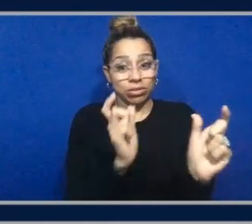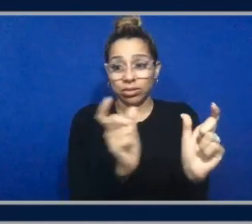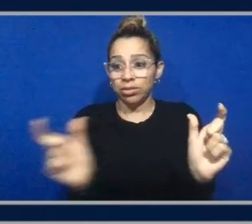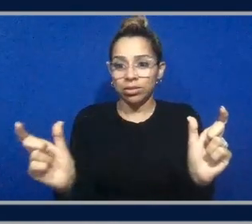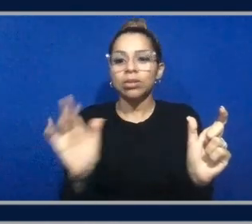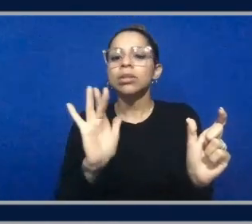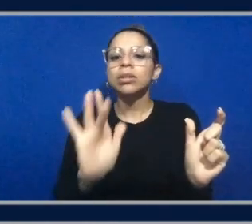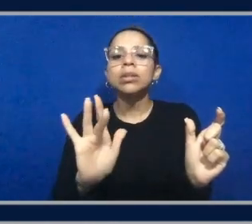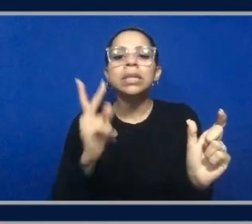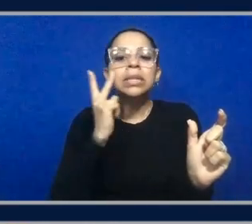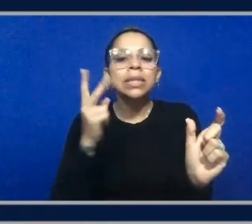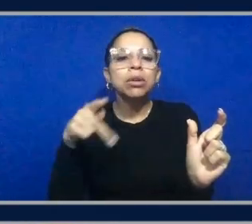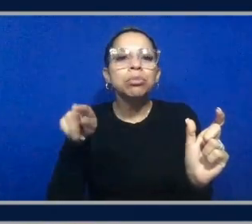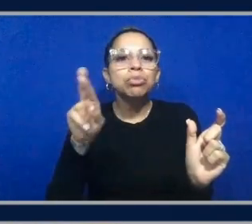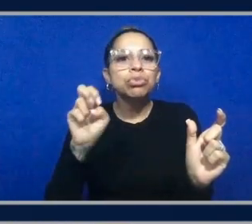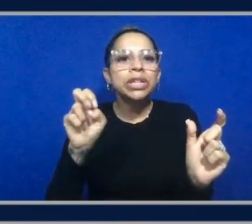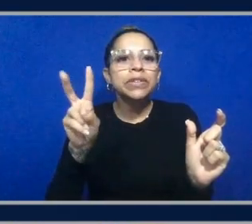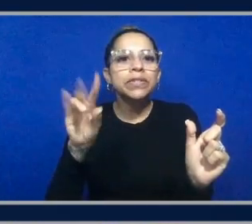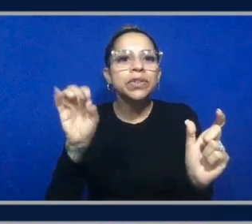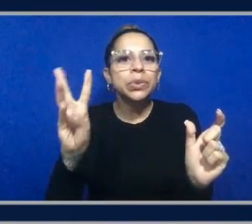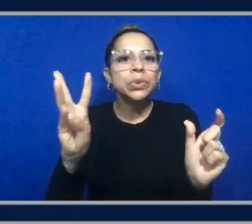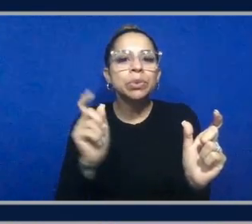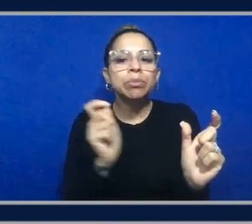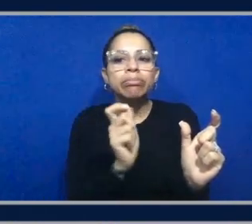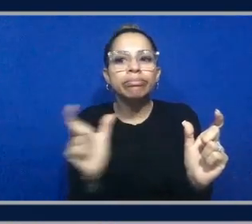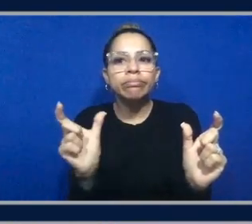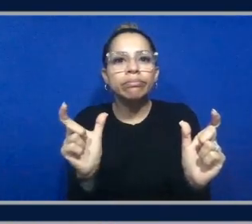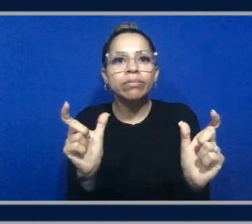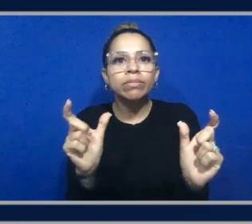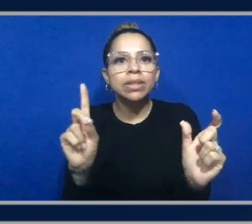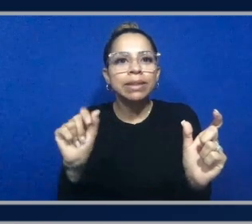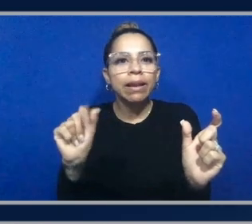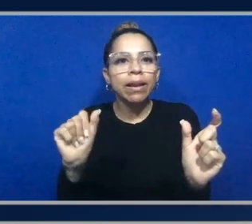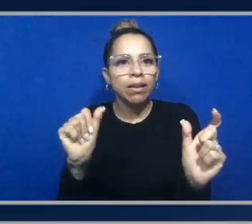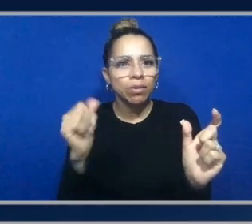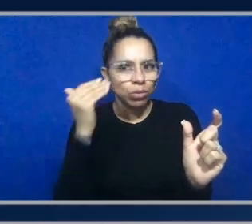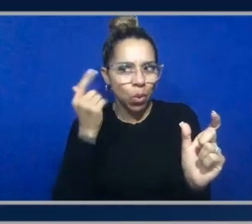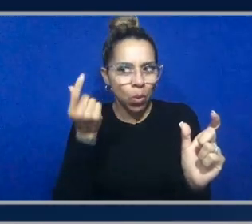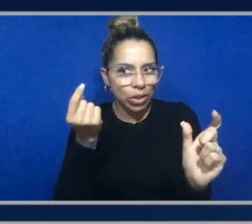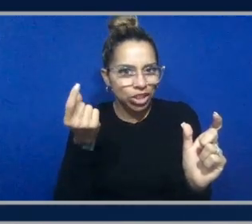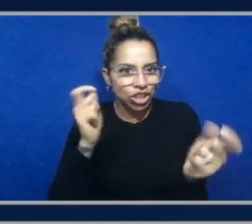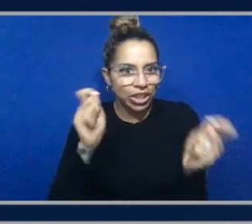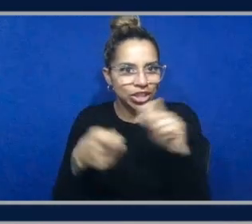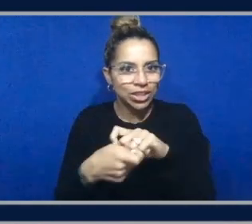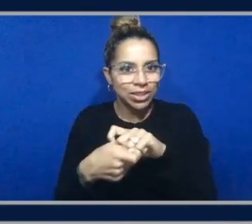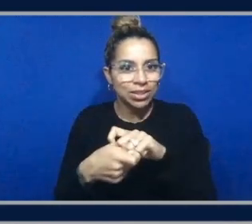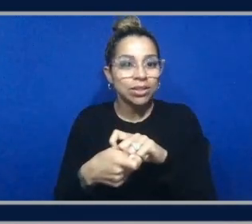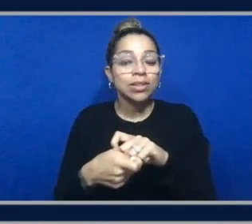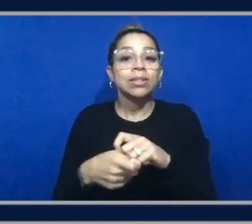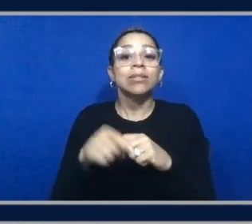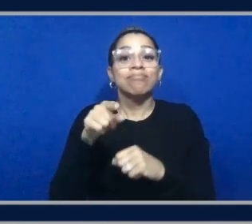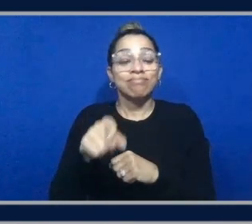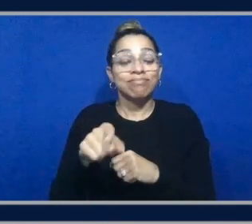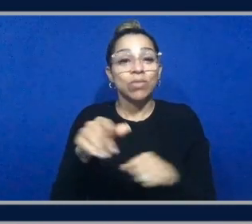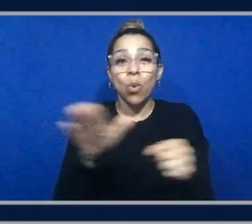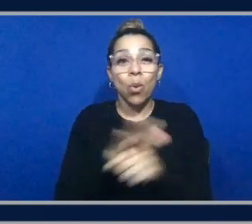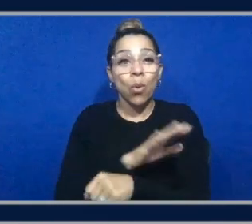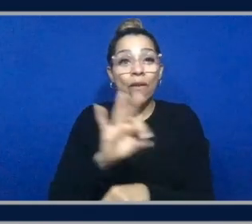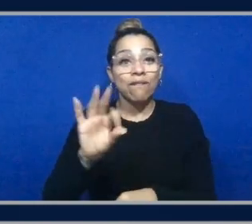know exactly what is changing. We actually convert this entire flow into code. So you